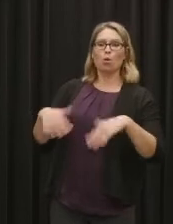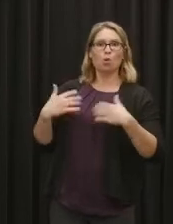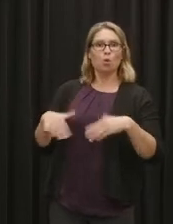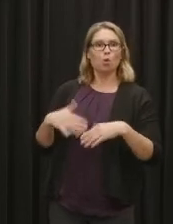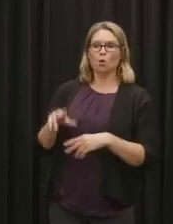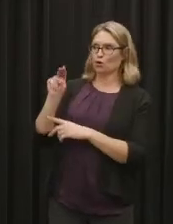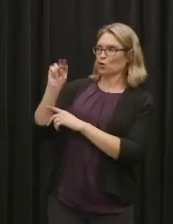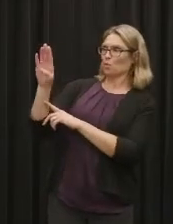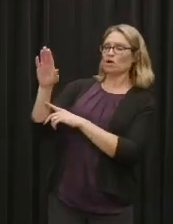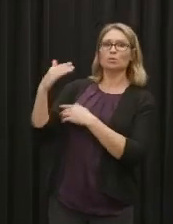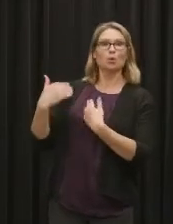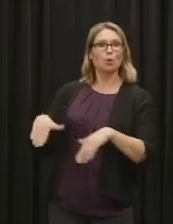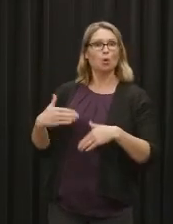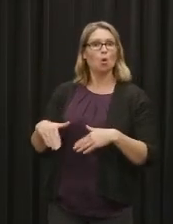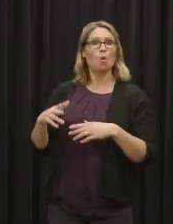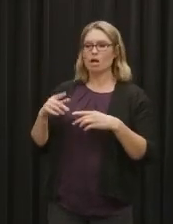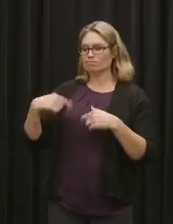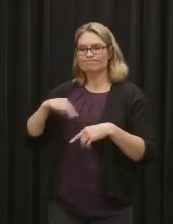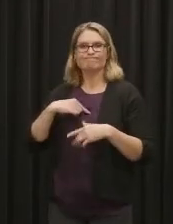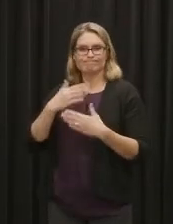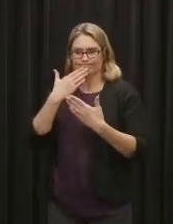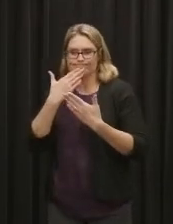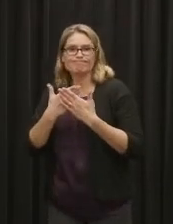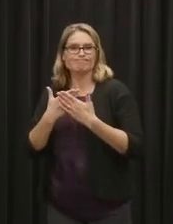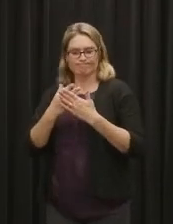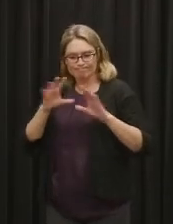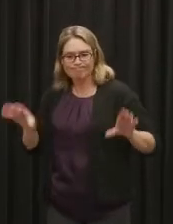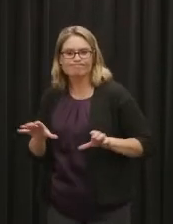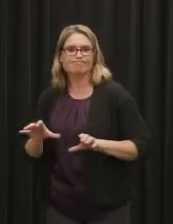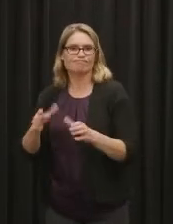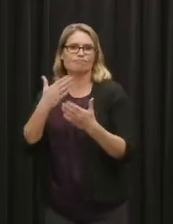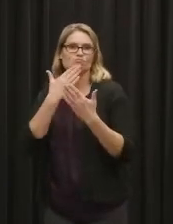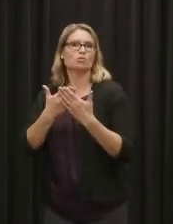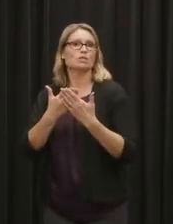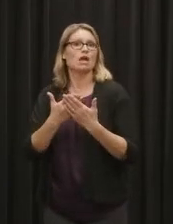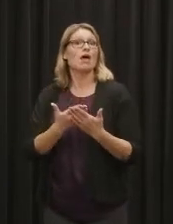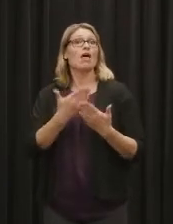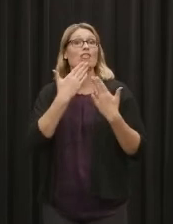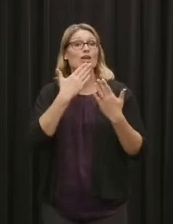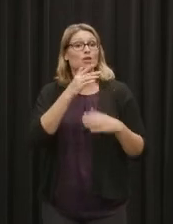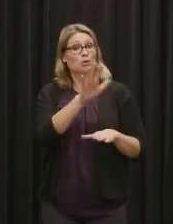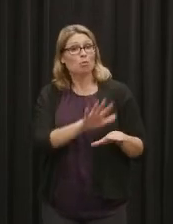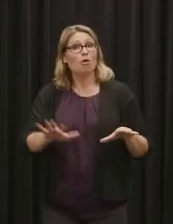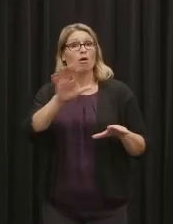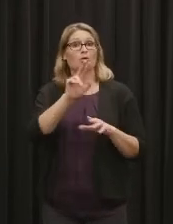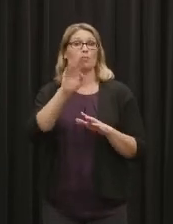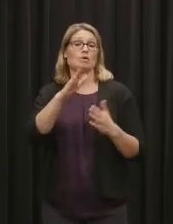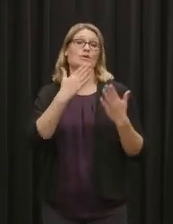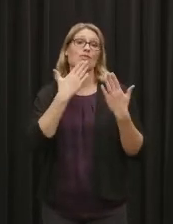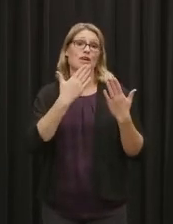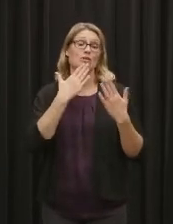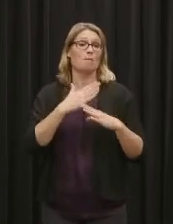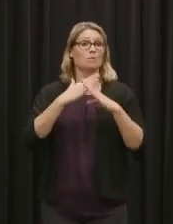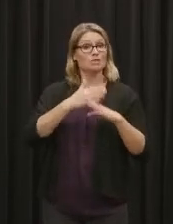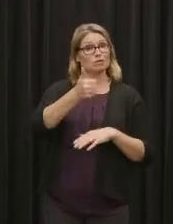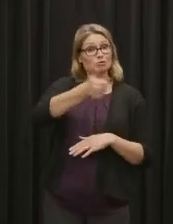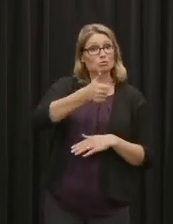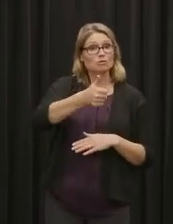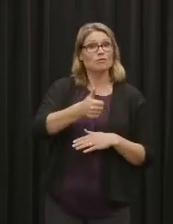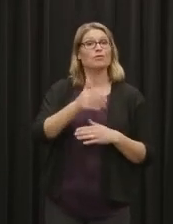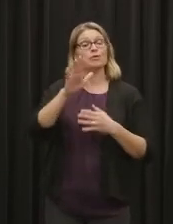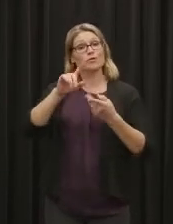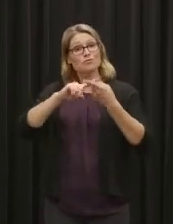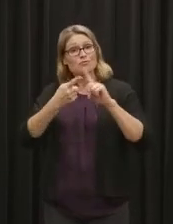everyone works together toward a common goal. Thank you for doing your part to protect yourself, your loved ones,